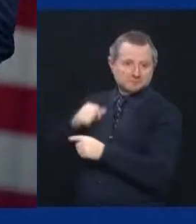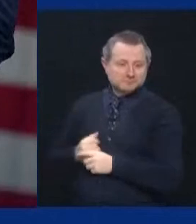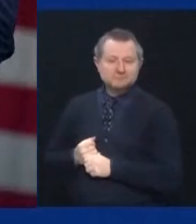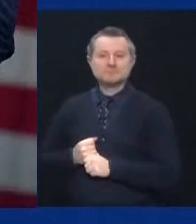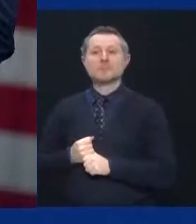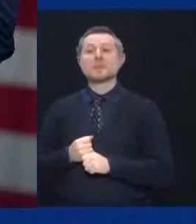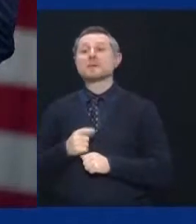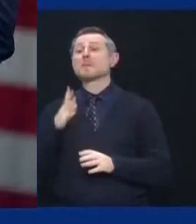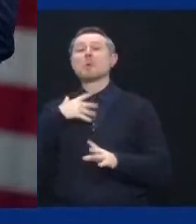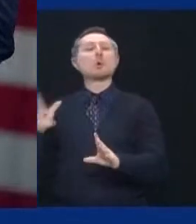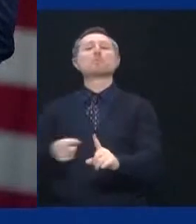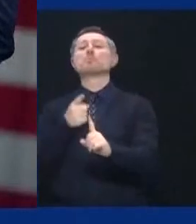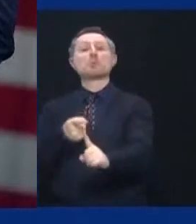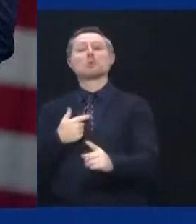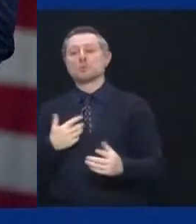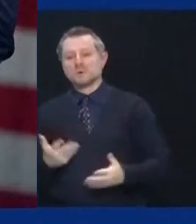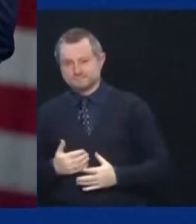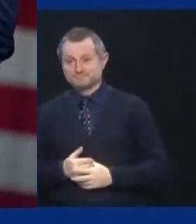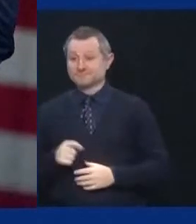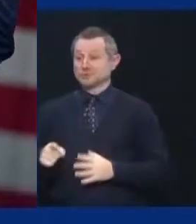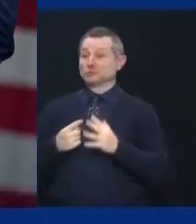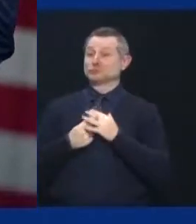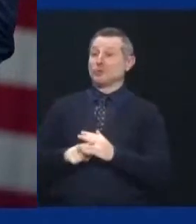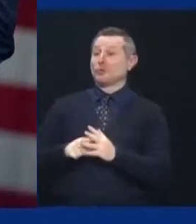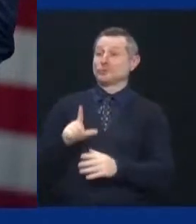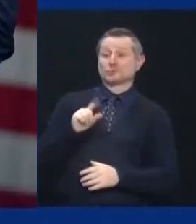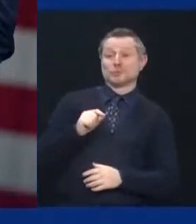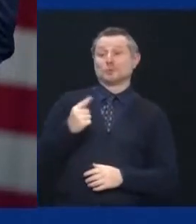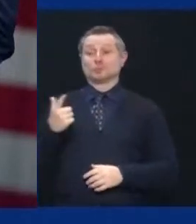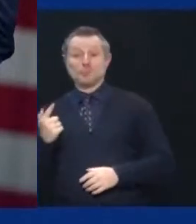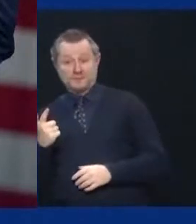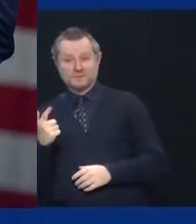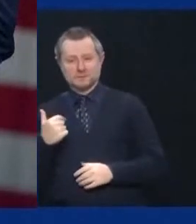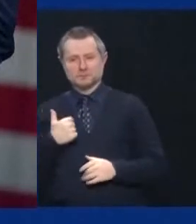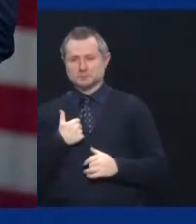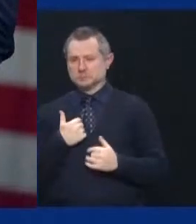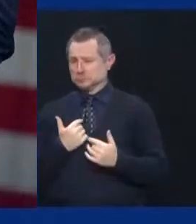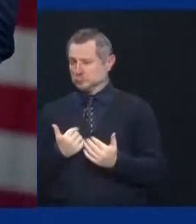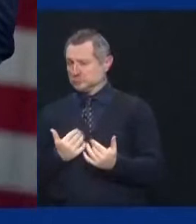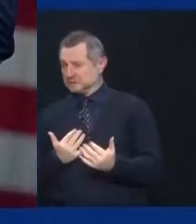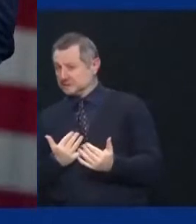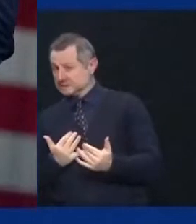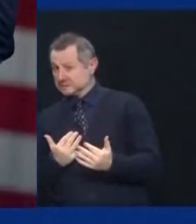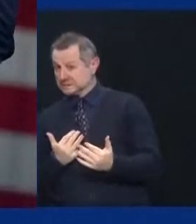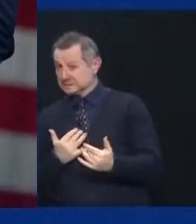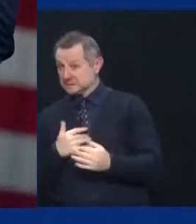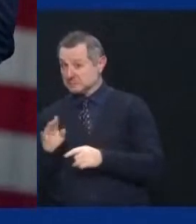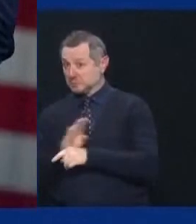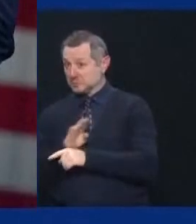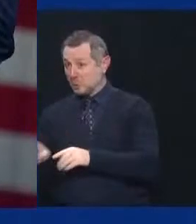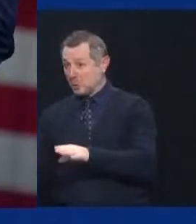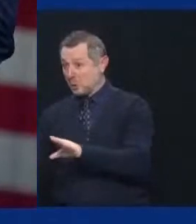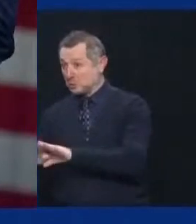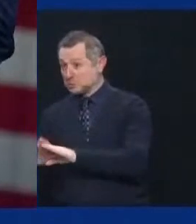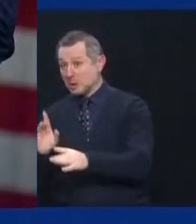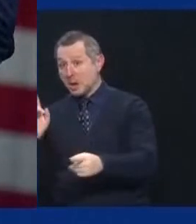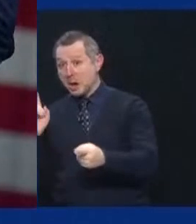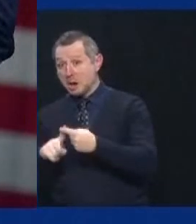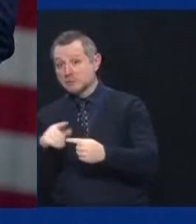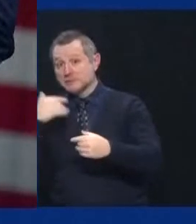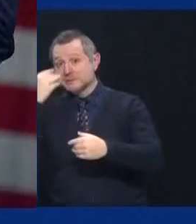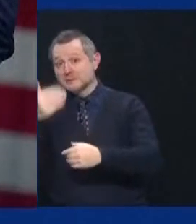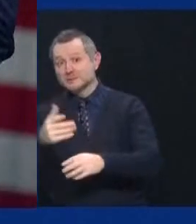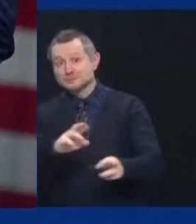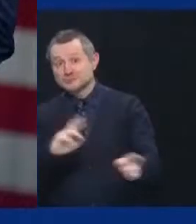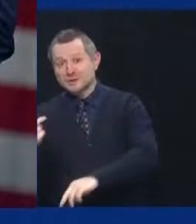we start 2021 with the expectation that the economy will reopen when the vaccine hits critical